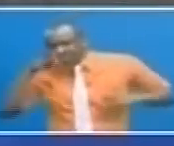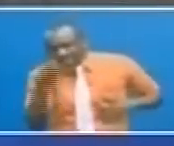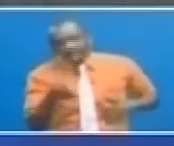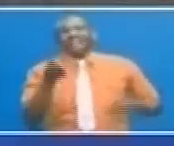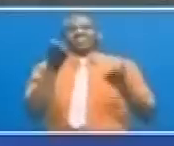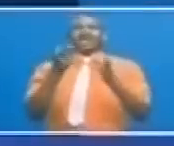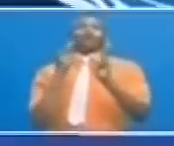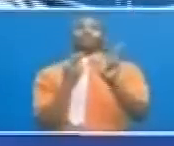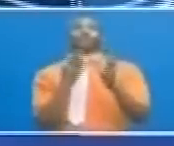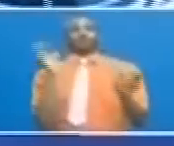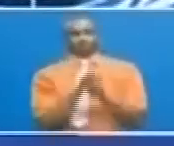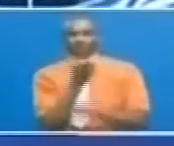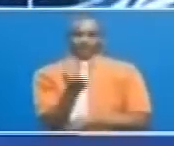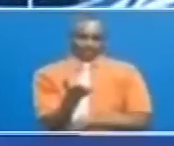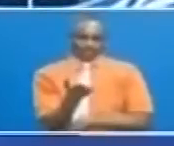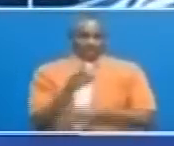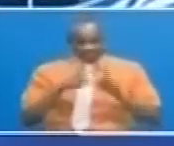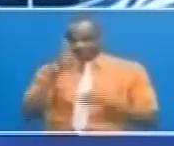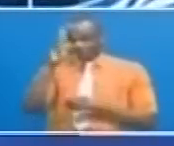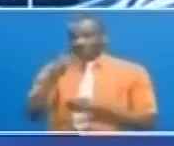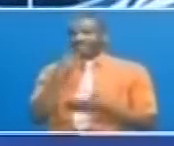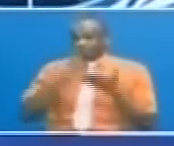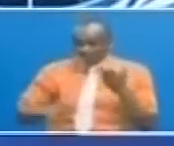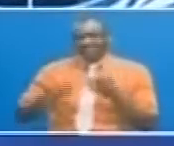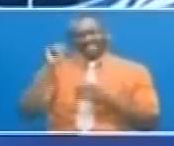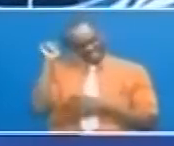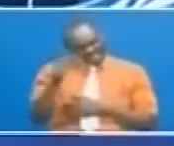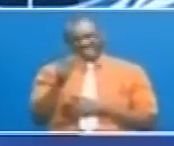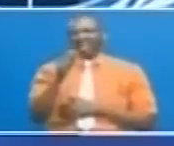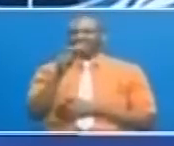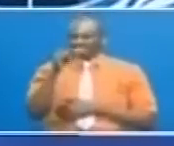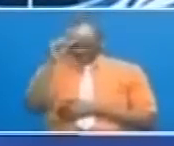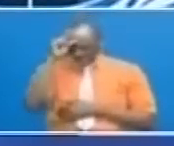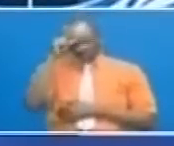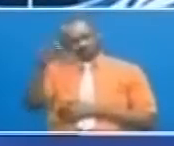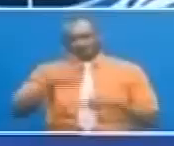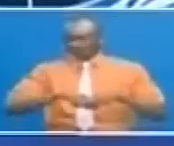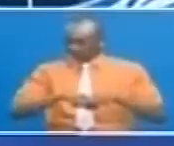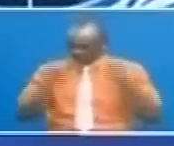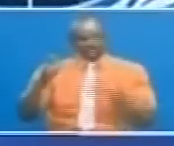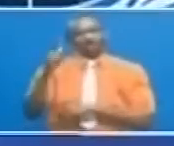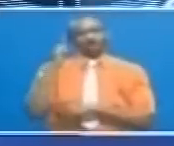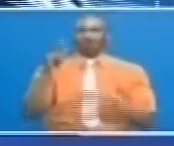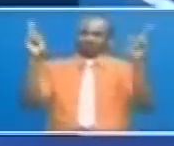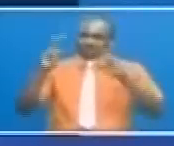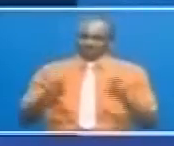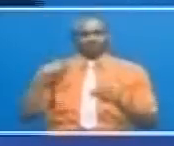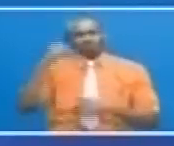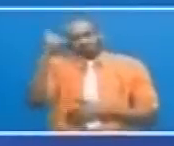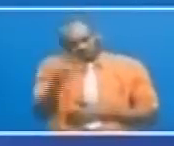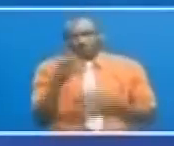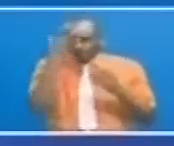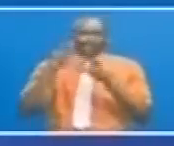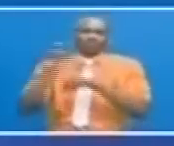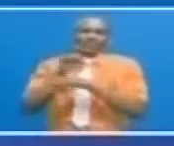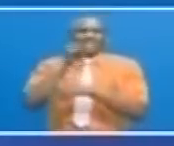was carrying weapons. But the UN claims Kenyan authorities breached international protocols by circumventing the body in the